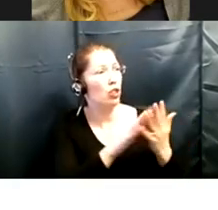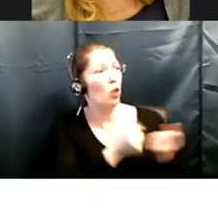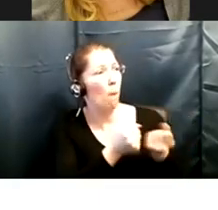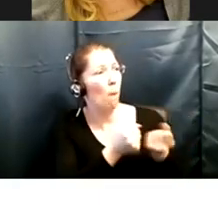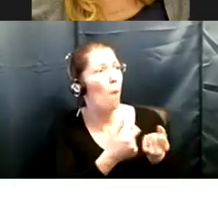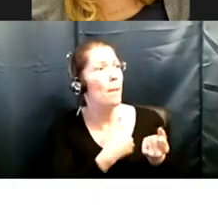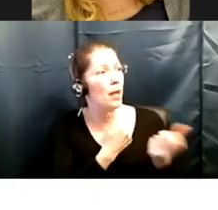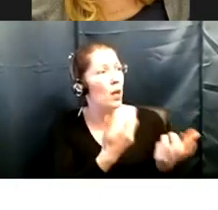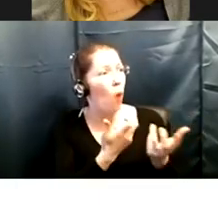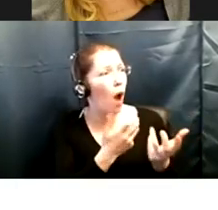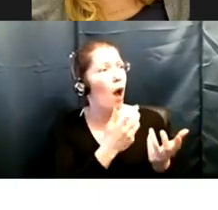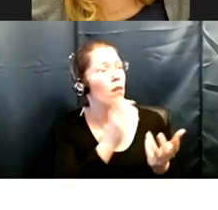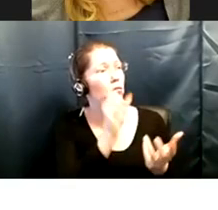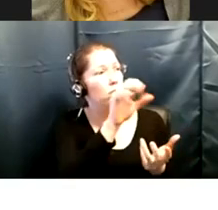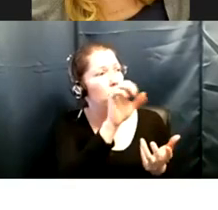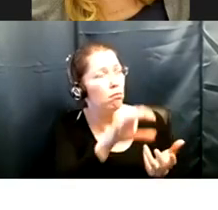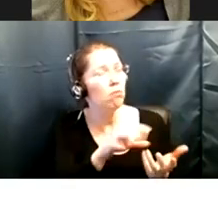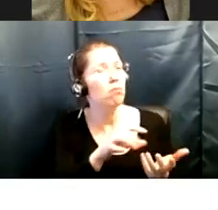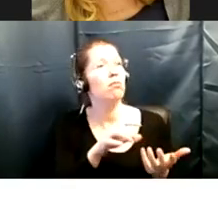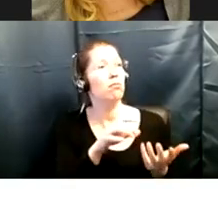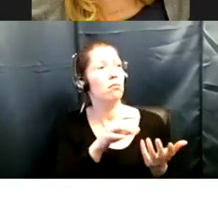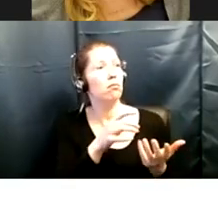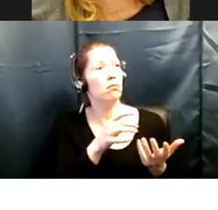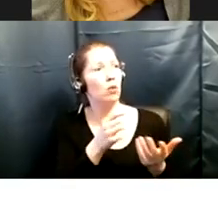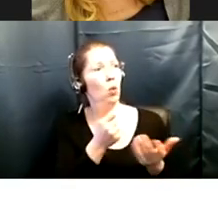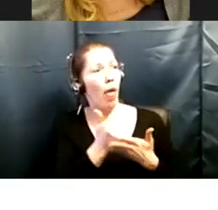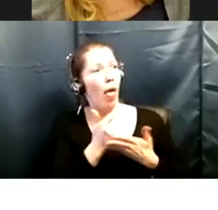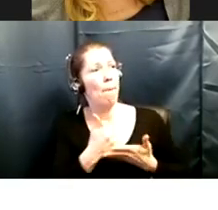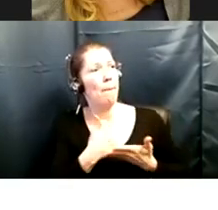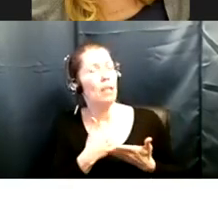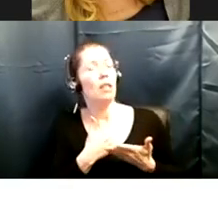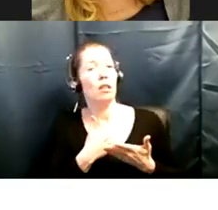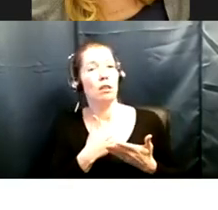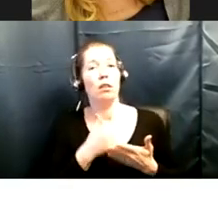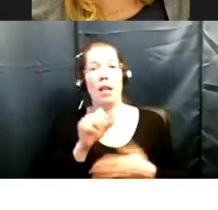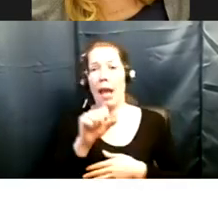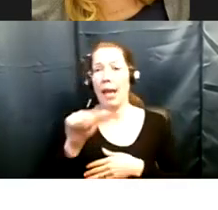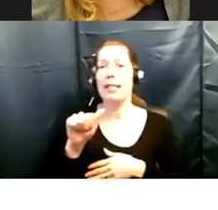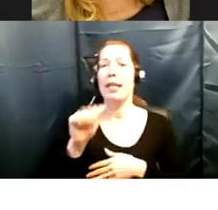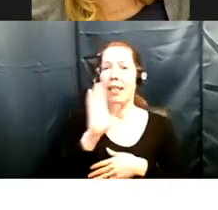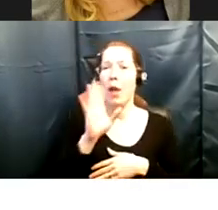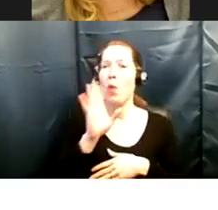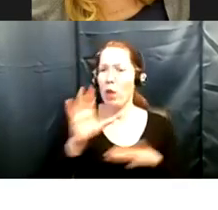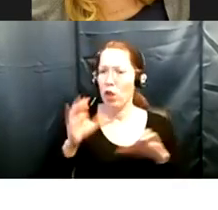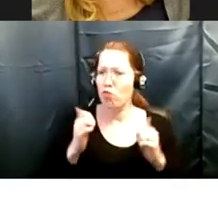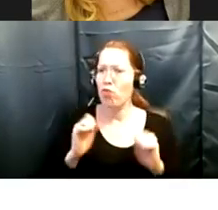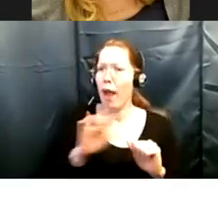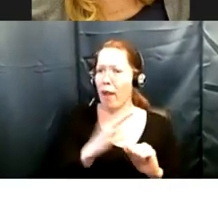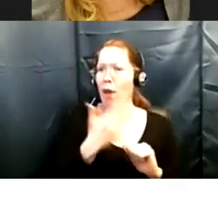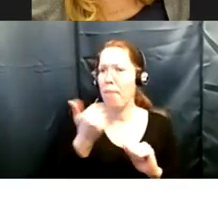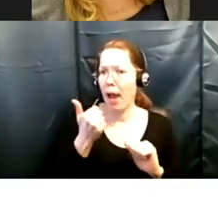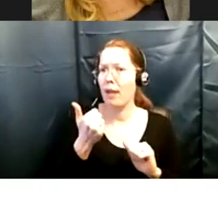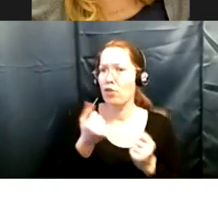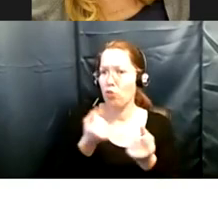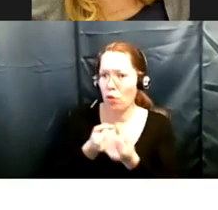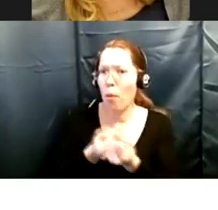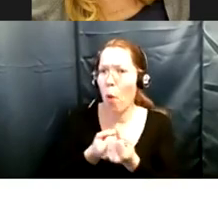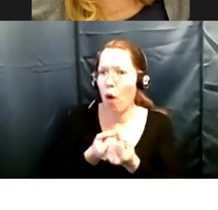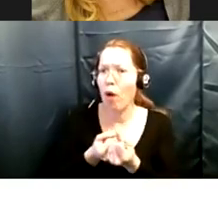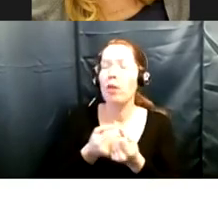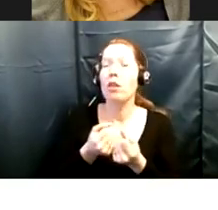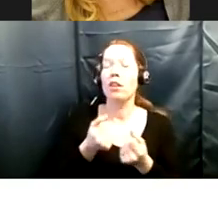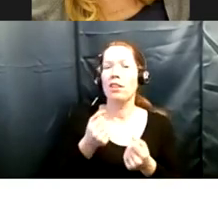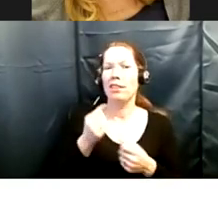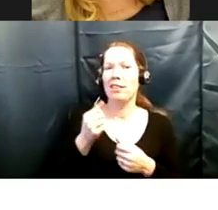be a part of your solution, they're going to do what they can on your behalf. In those rare cases